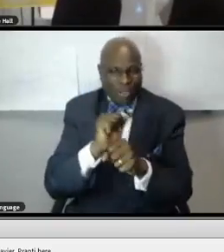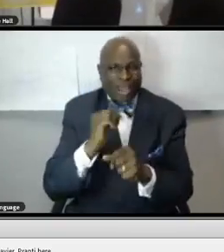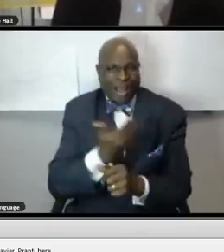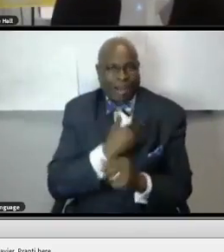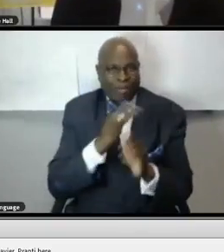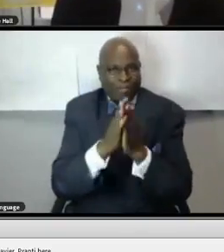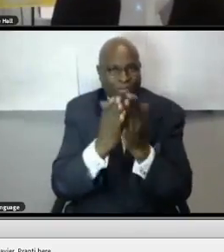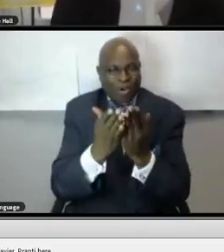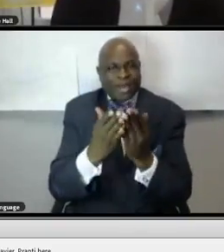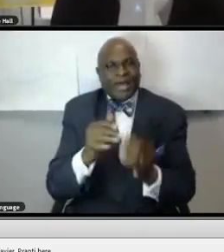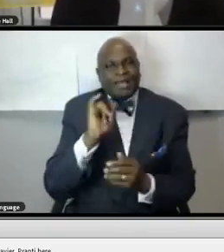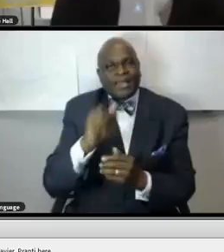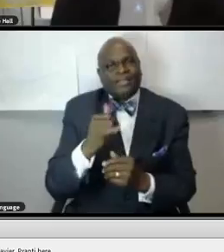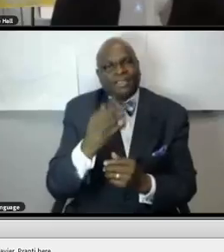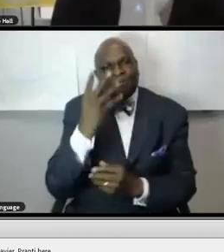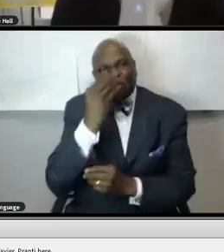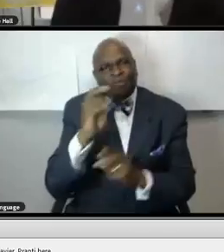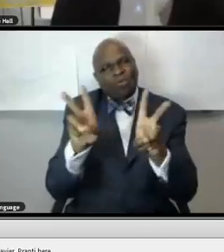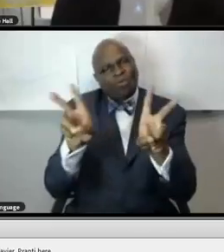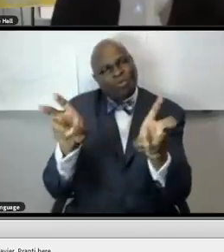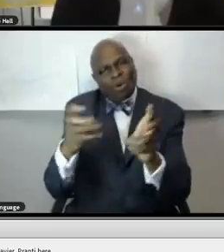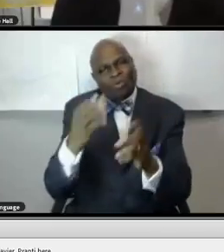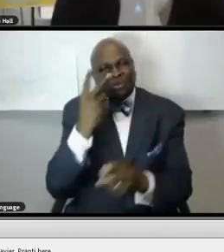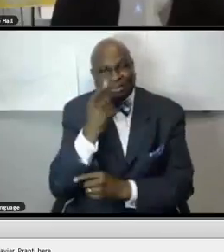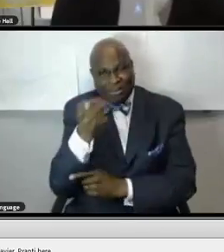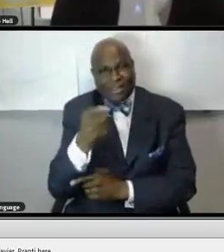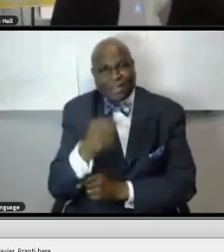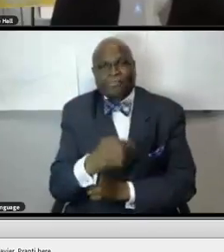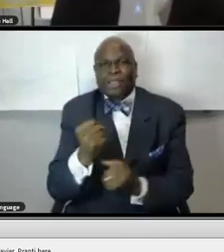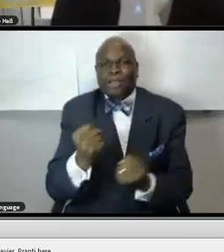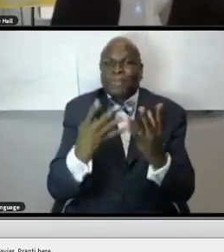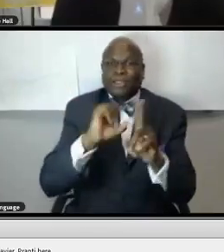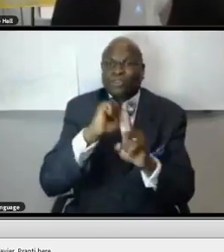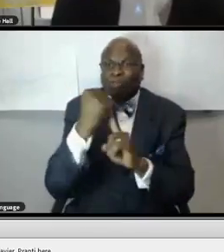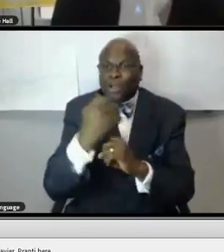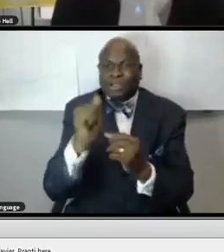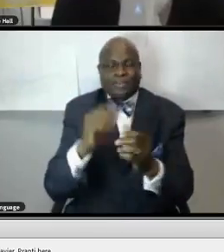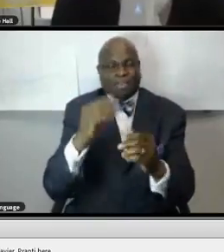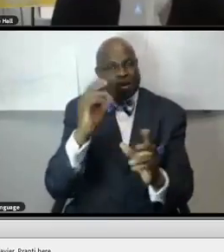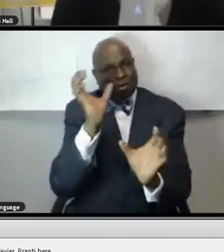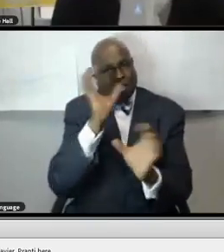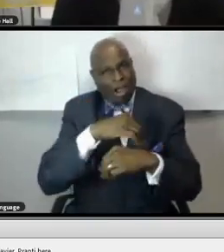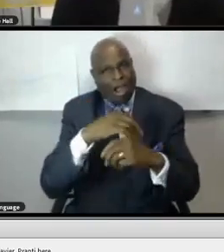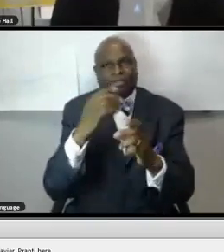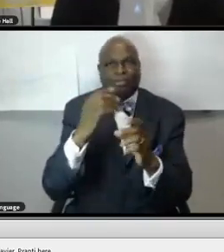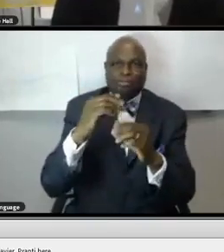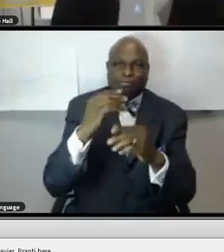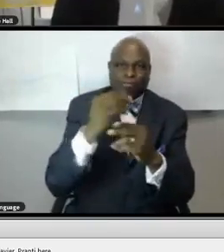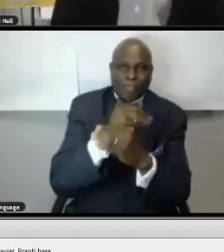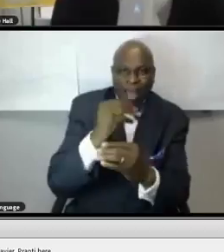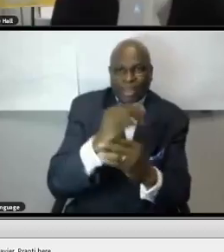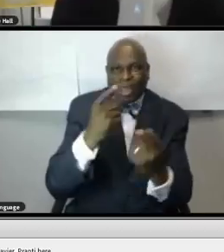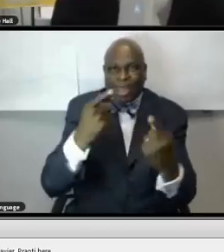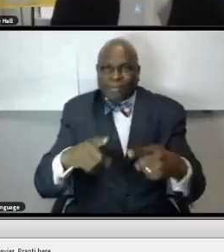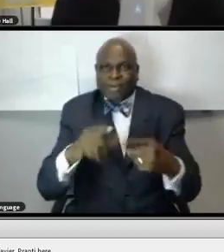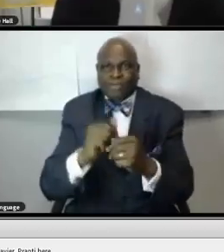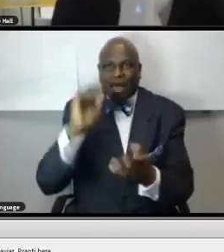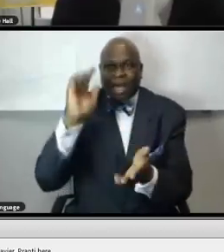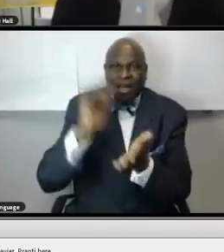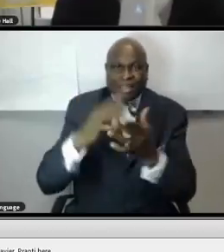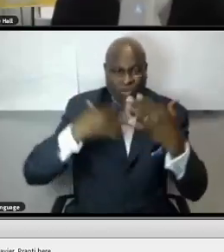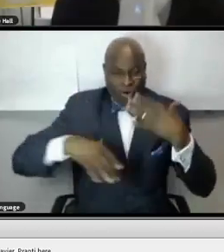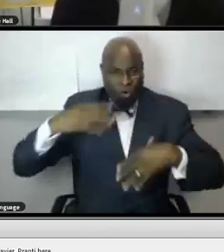book, there's this lovely quote here. In many cases, there's an odd calculus at work, whereby the less clothes you